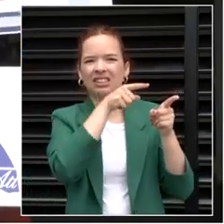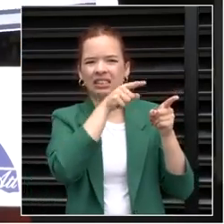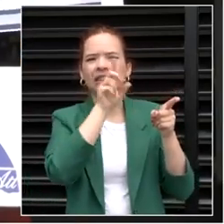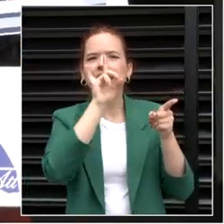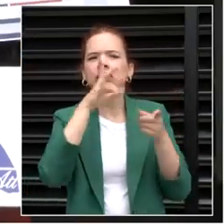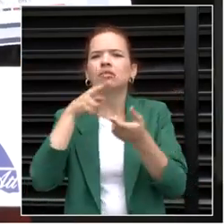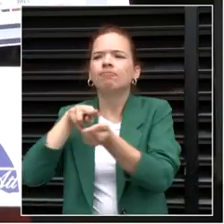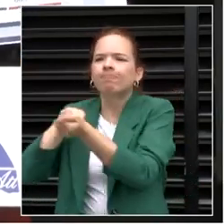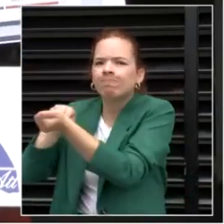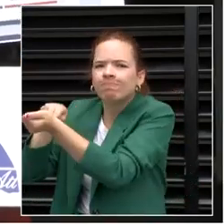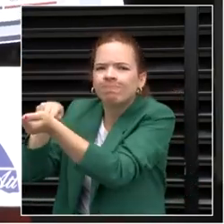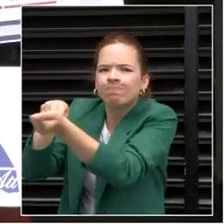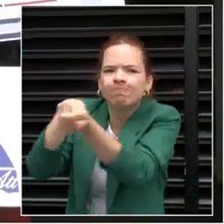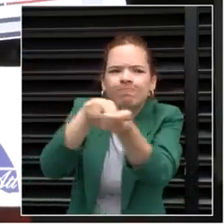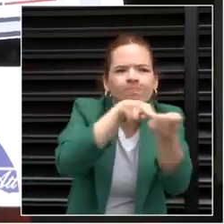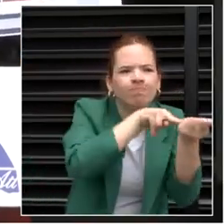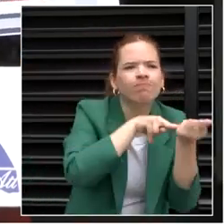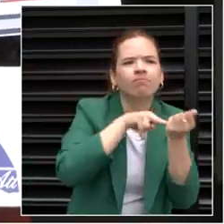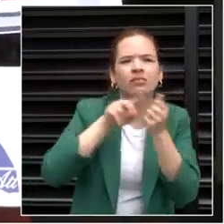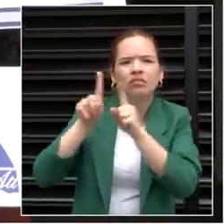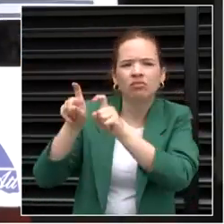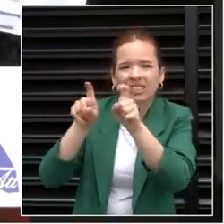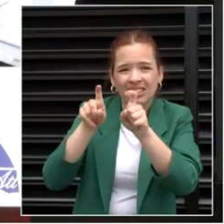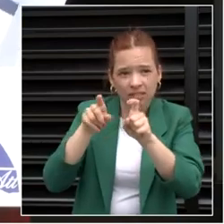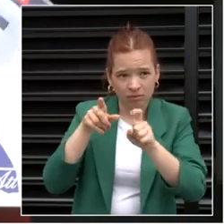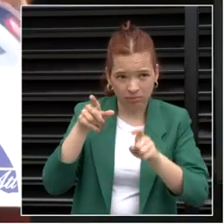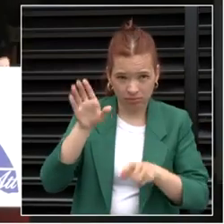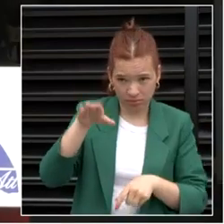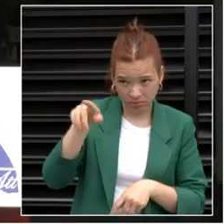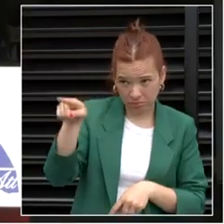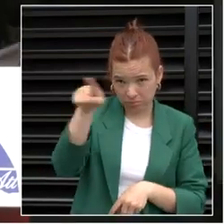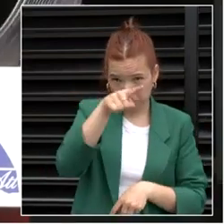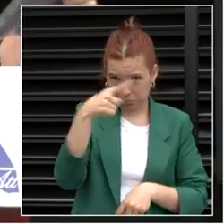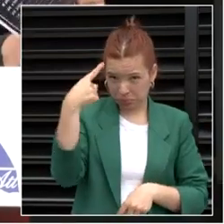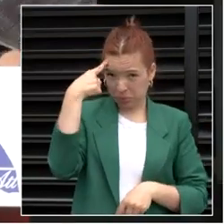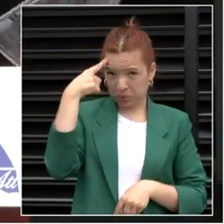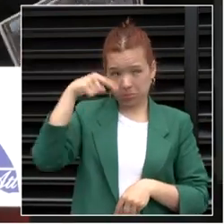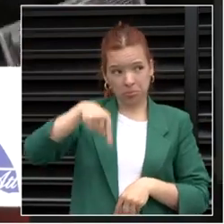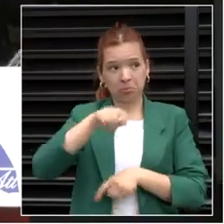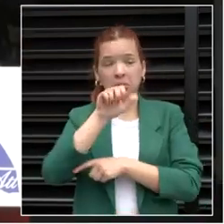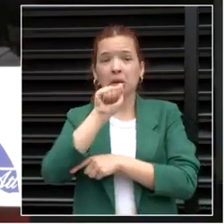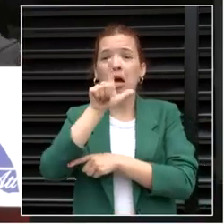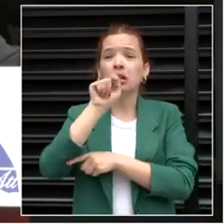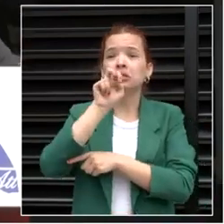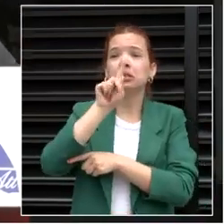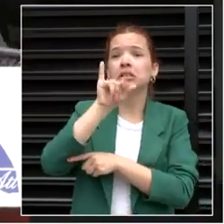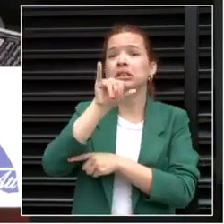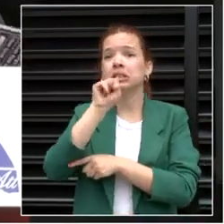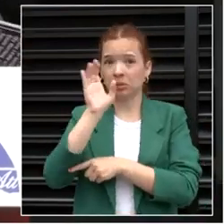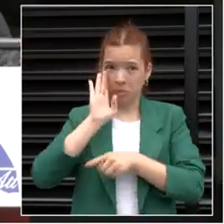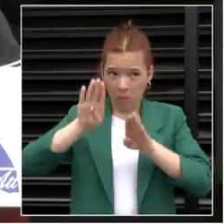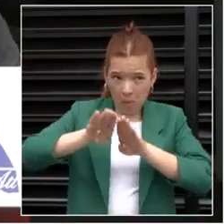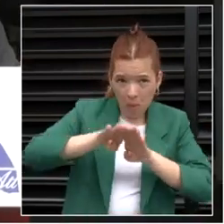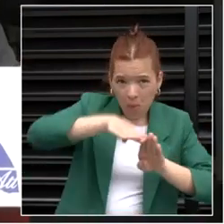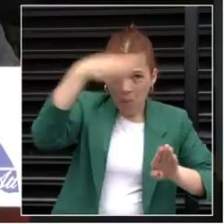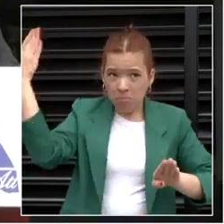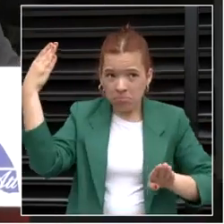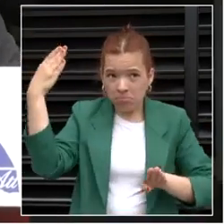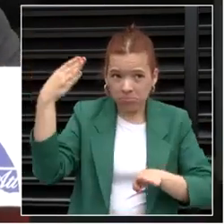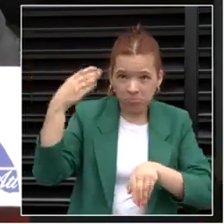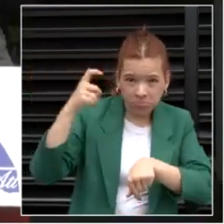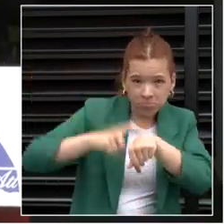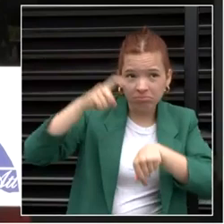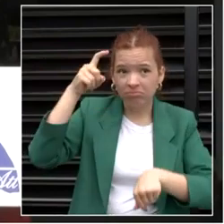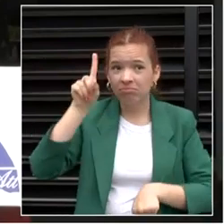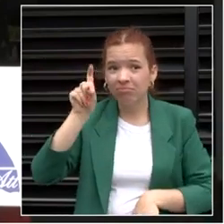86% said no. Now, anyone that knows me knows that's all I had to see to get this place open on time.